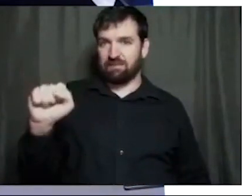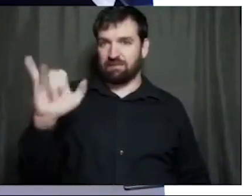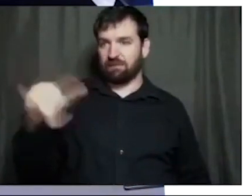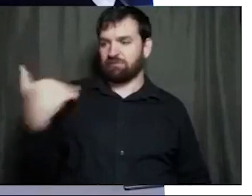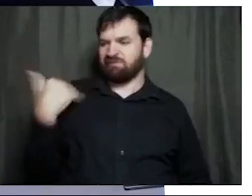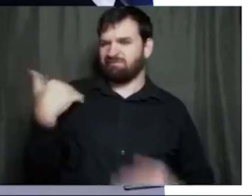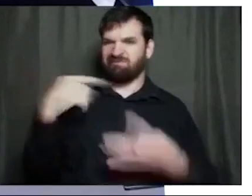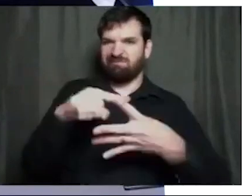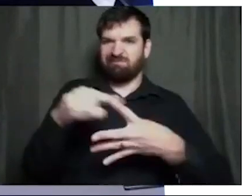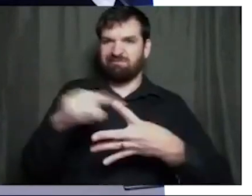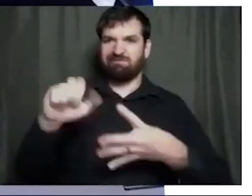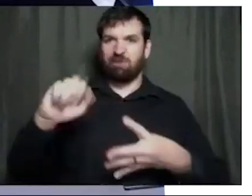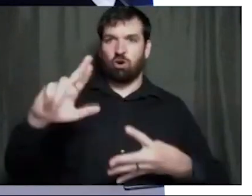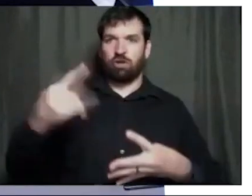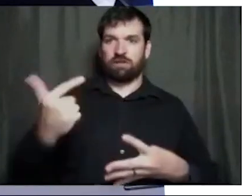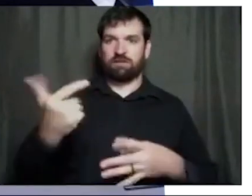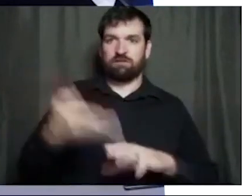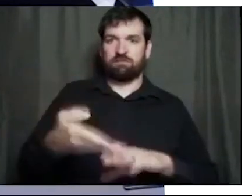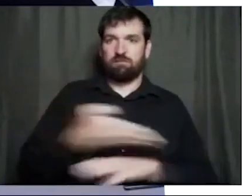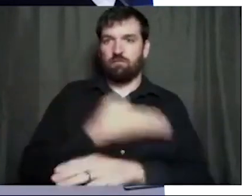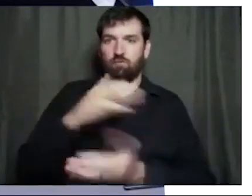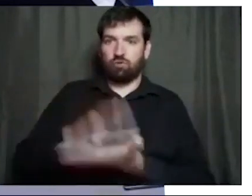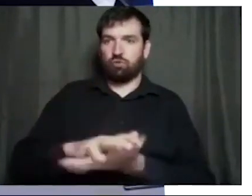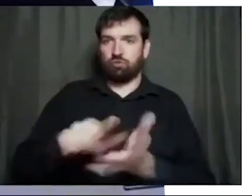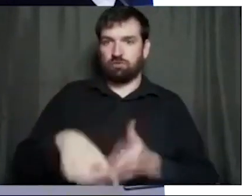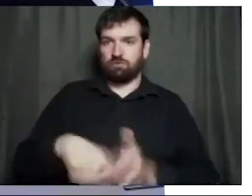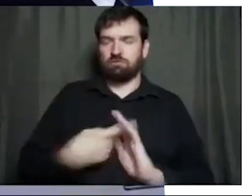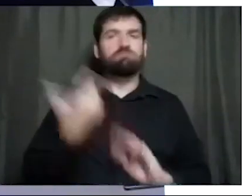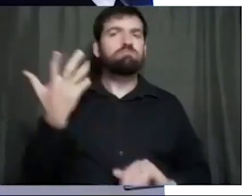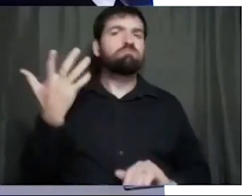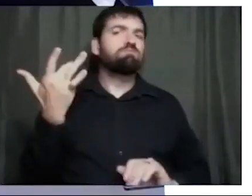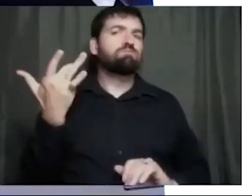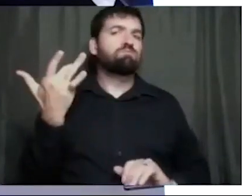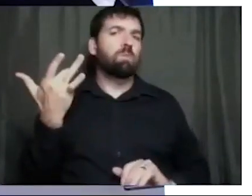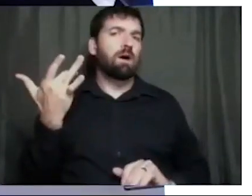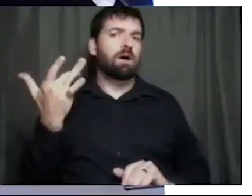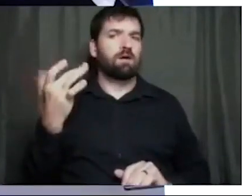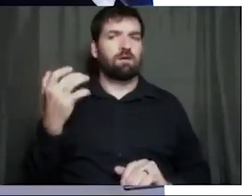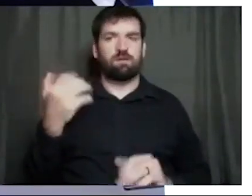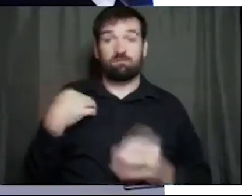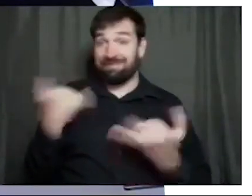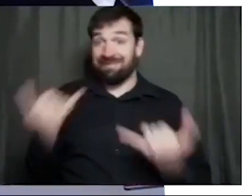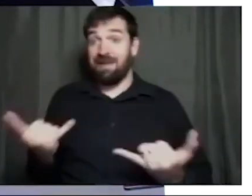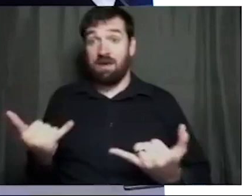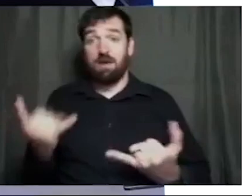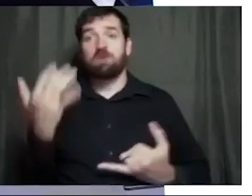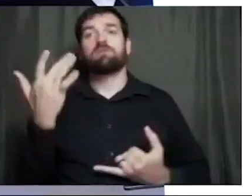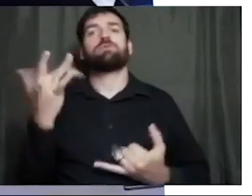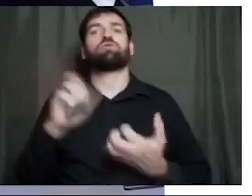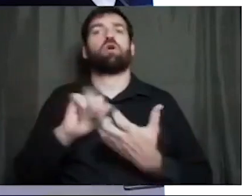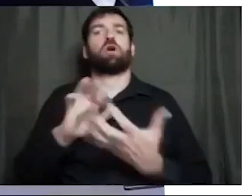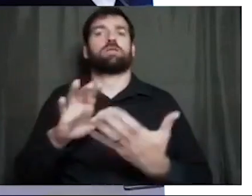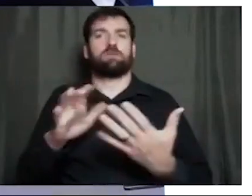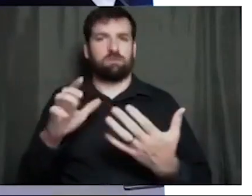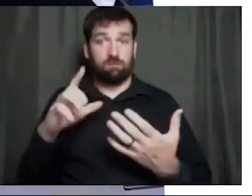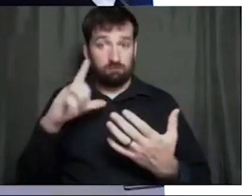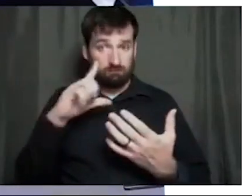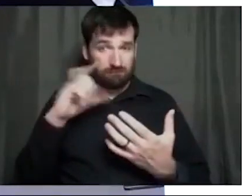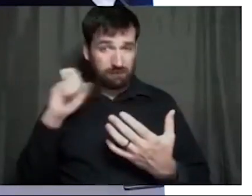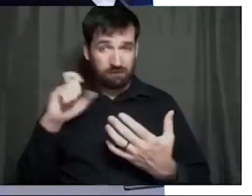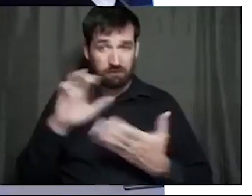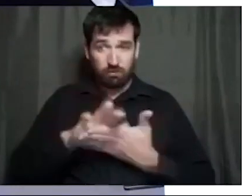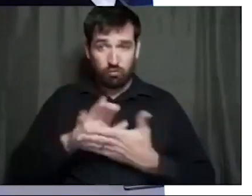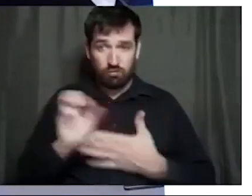picked up. So what do you think the cause was then, and what do you think the cause is now? It's safe to assume maybe school back in session, but we really haven't seen those numbers.